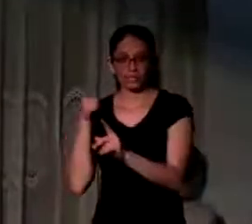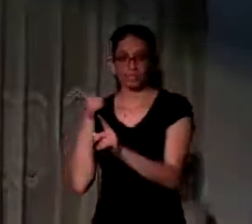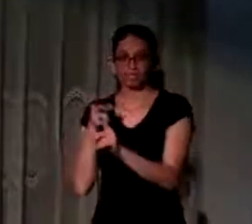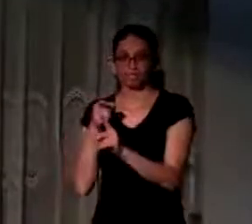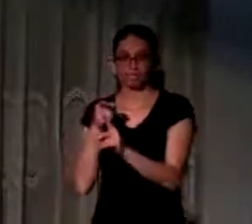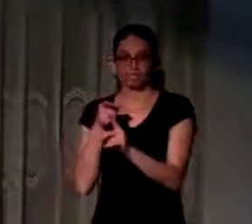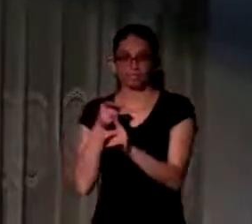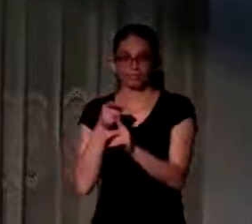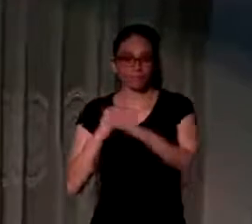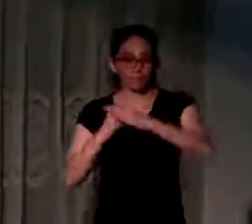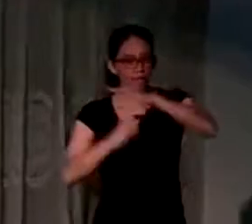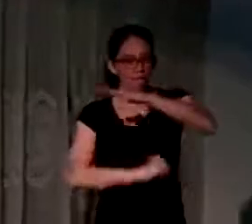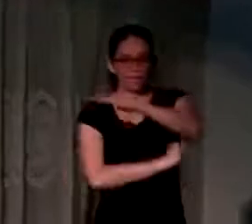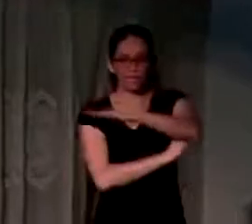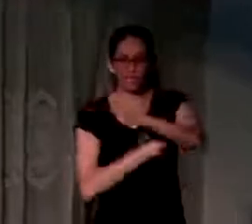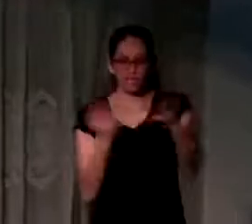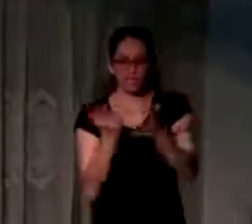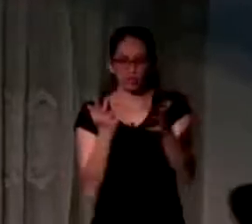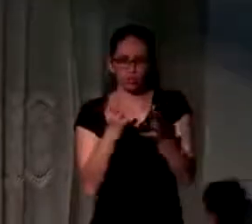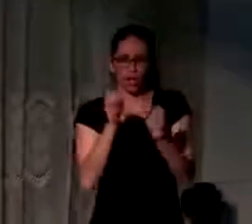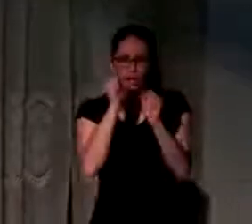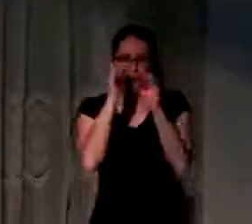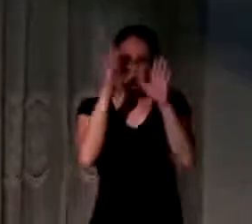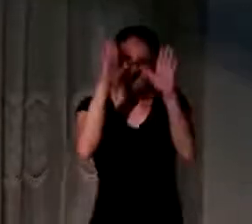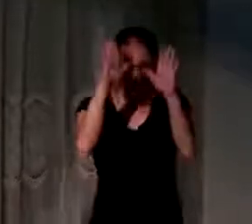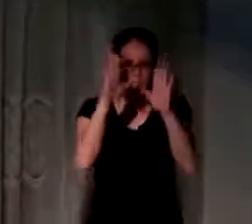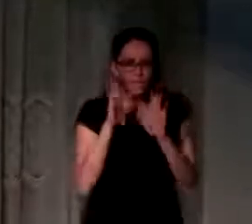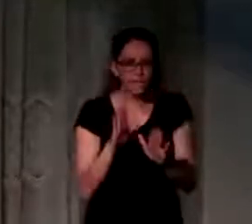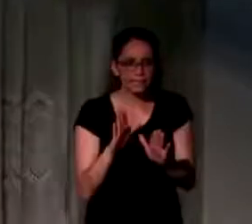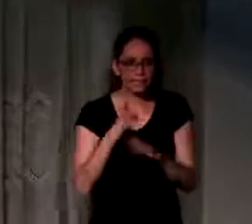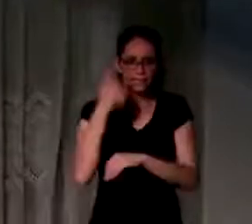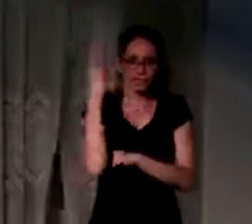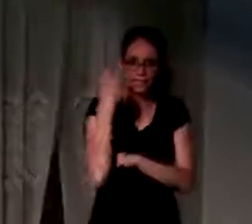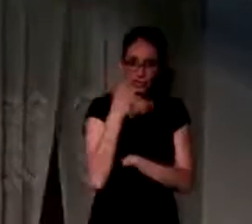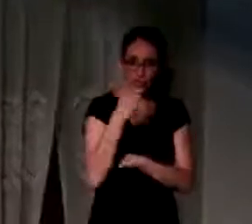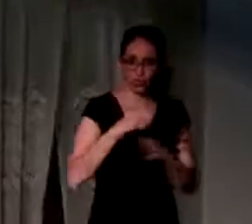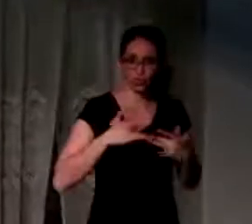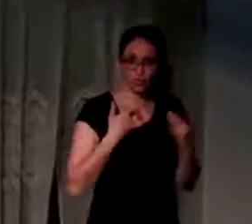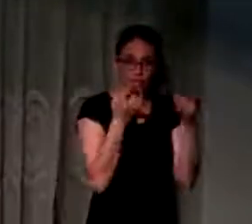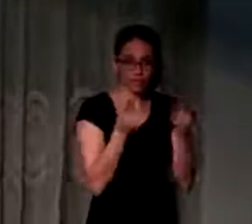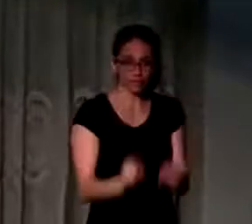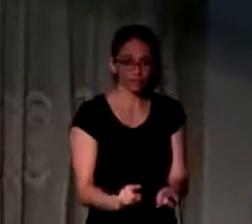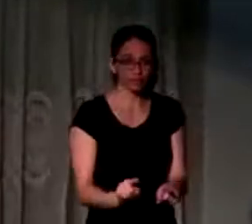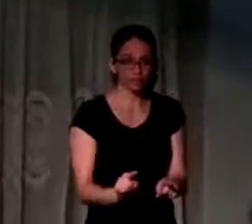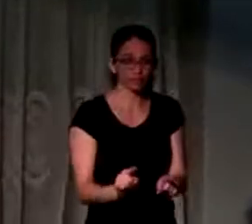event, an amazing historical event.